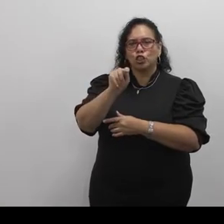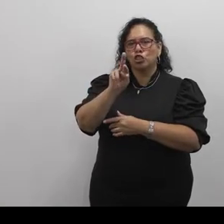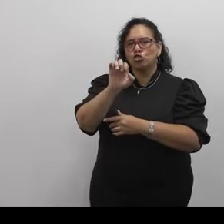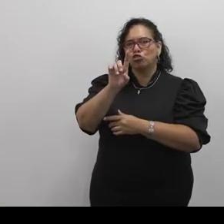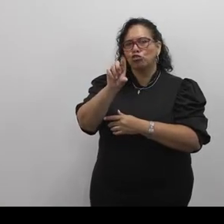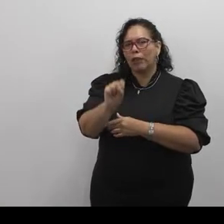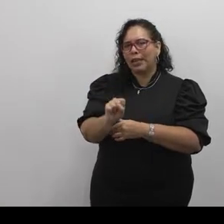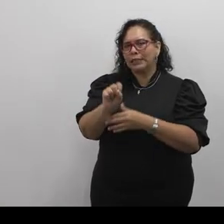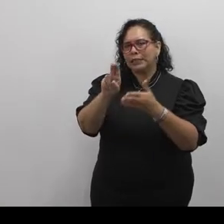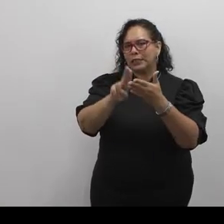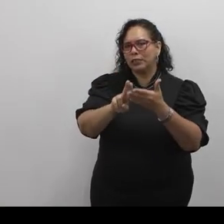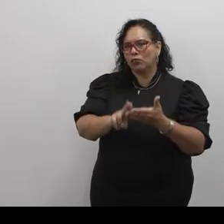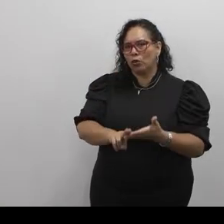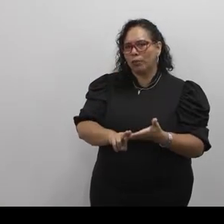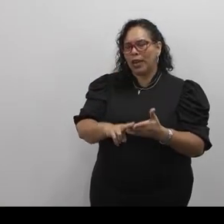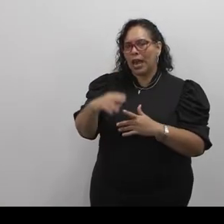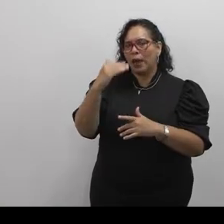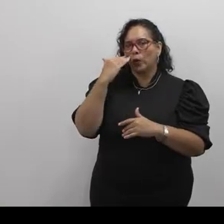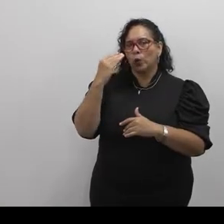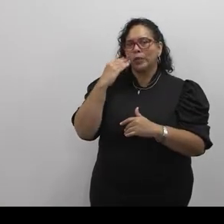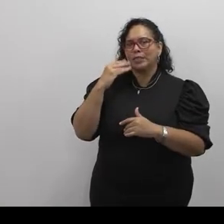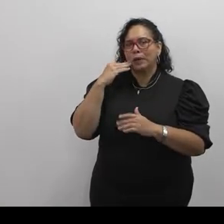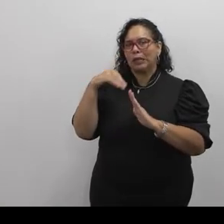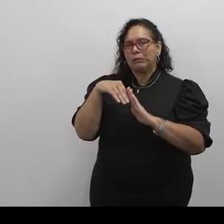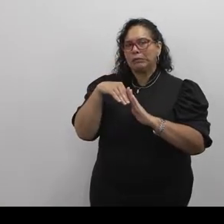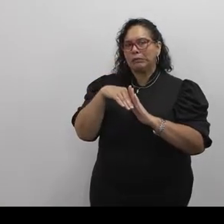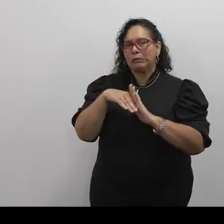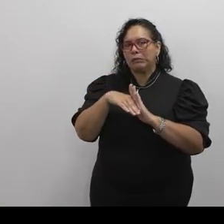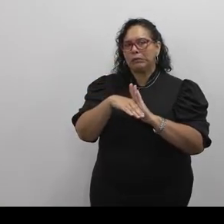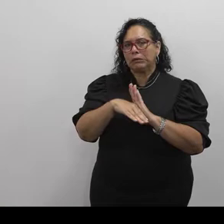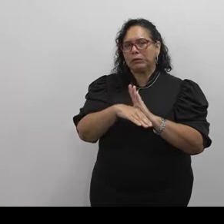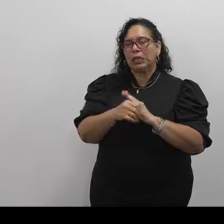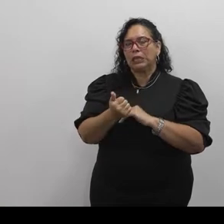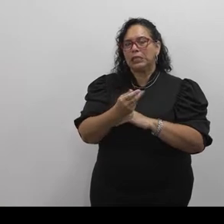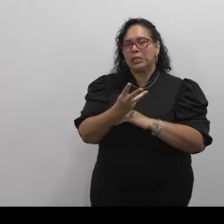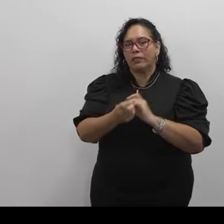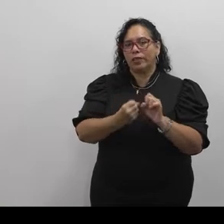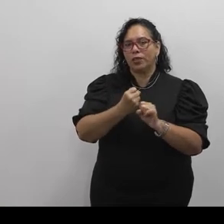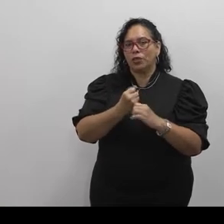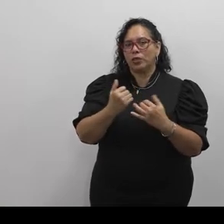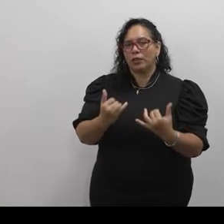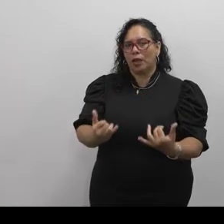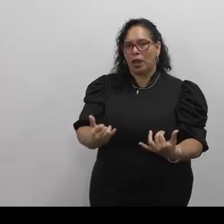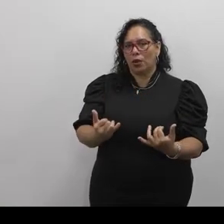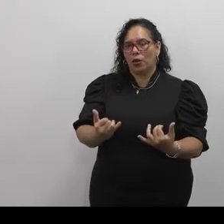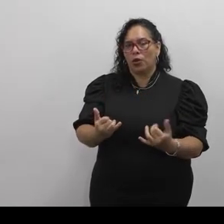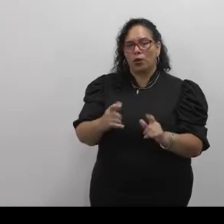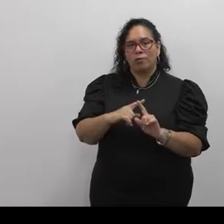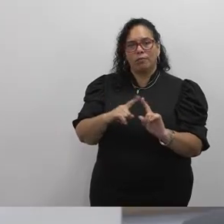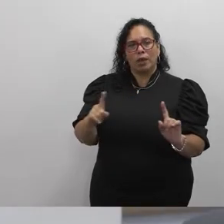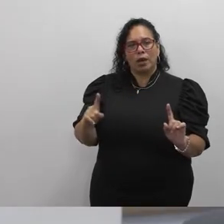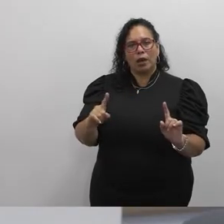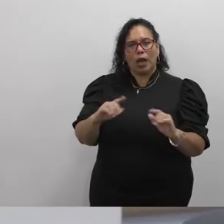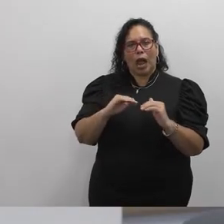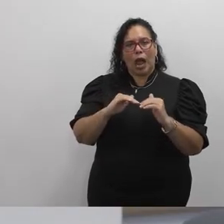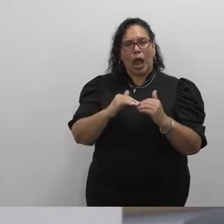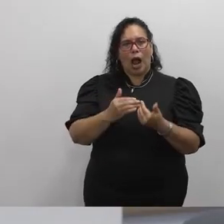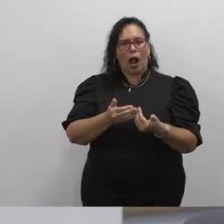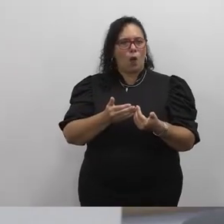enrollment? I know we've been experiencing declining enrollment for several years now, but how are